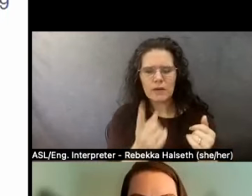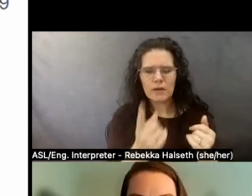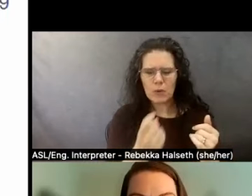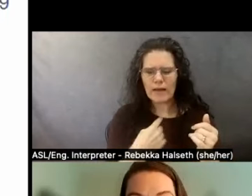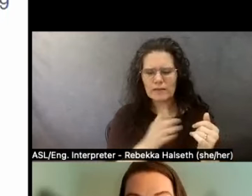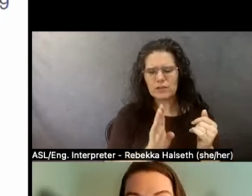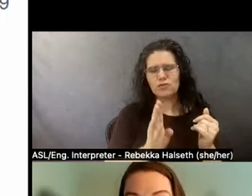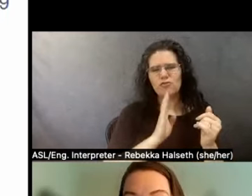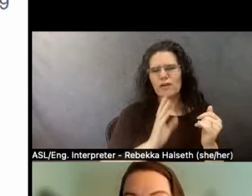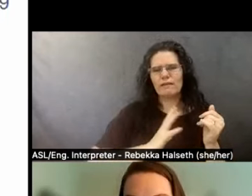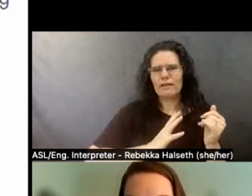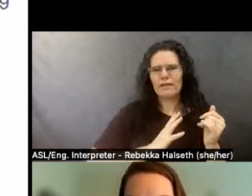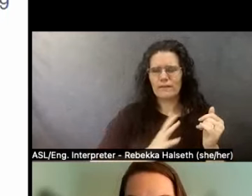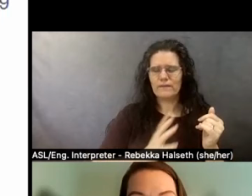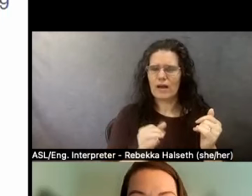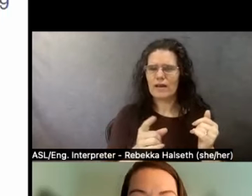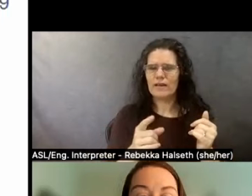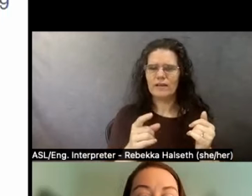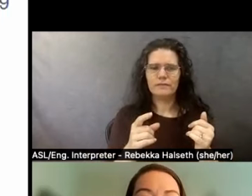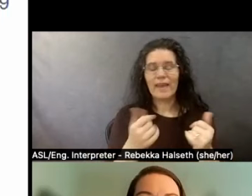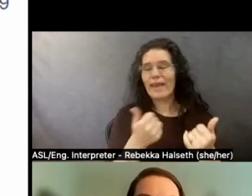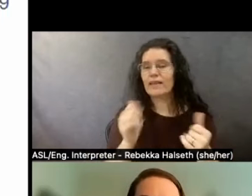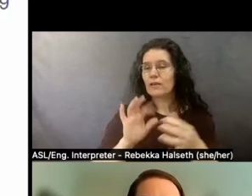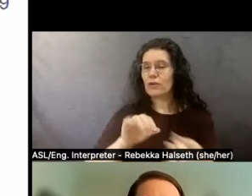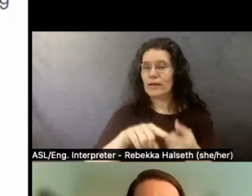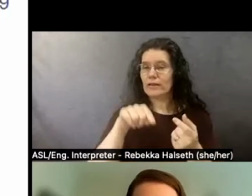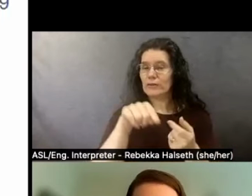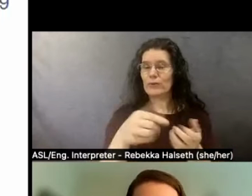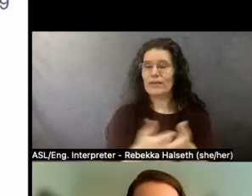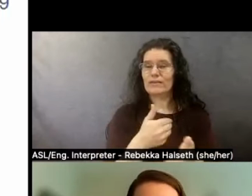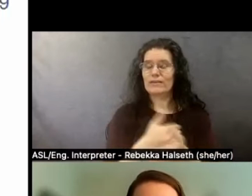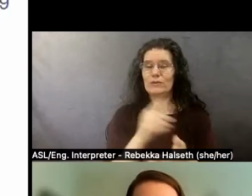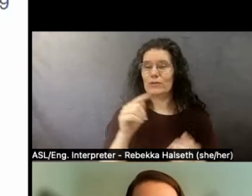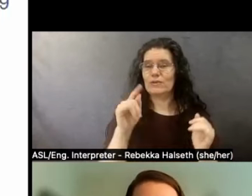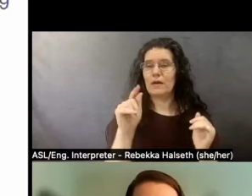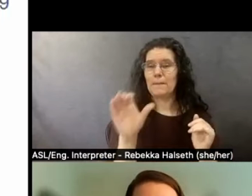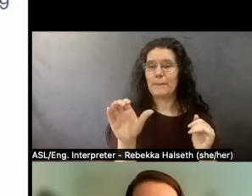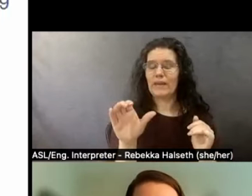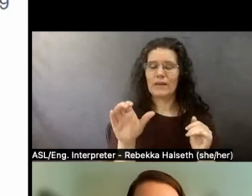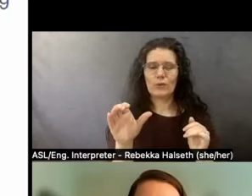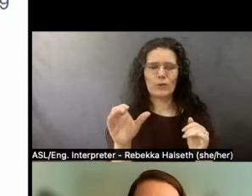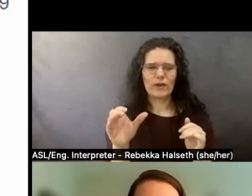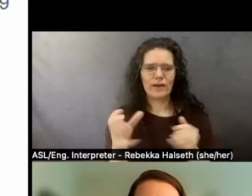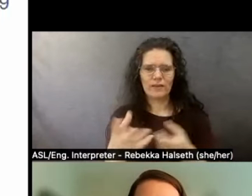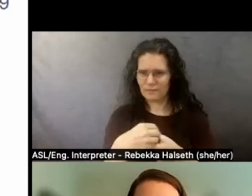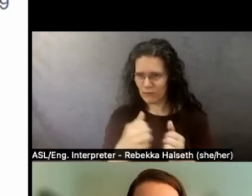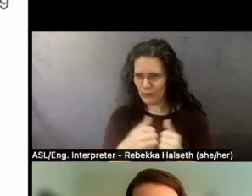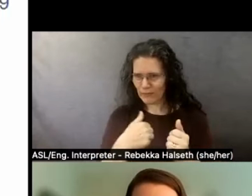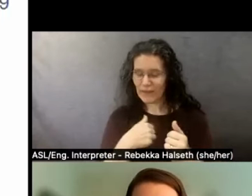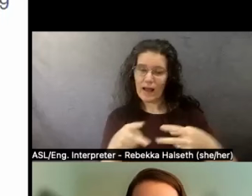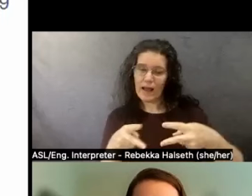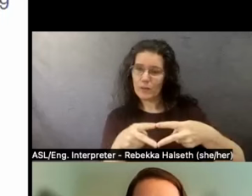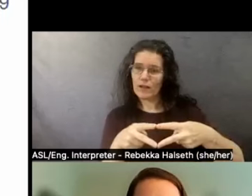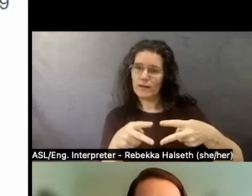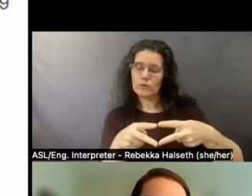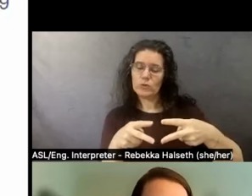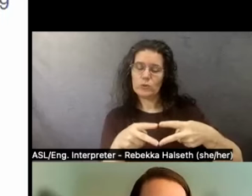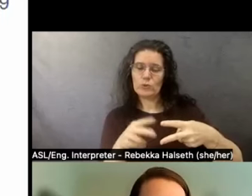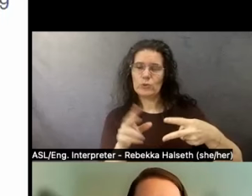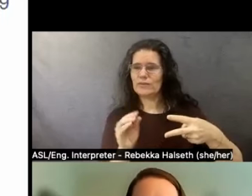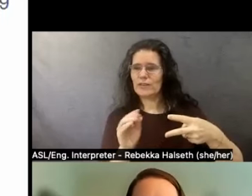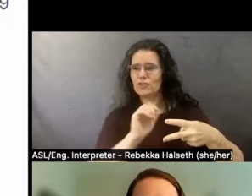anything that you've been thinking about on this topic, please join me. I have 2 sessions planned after today.